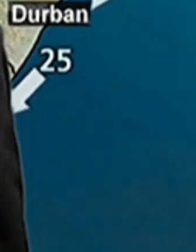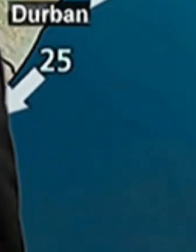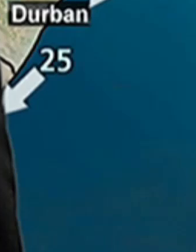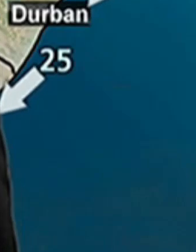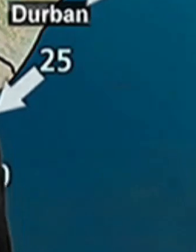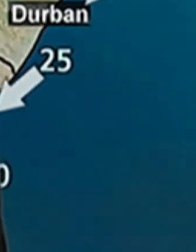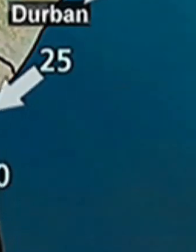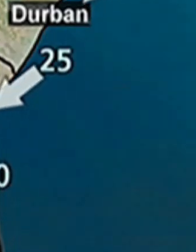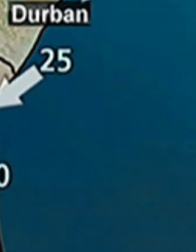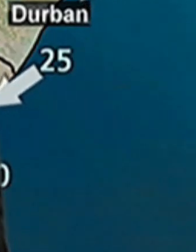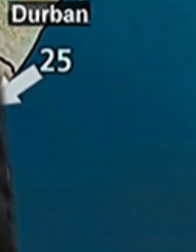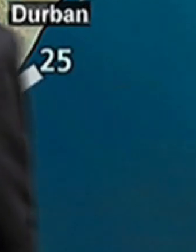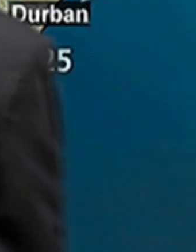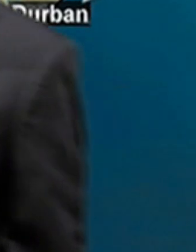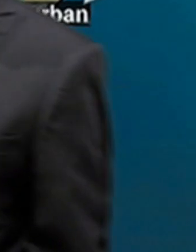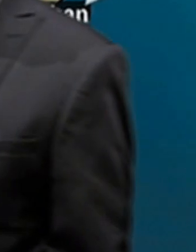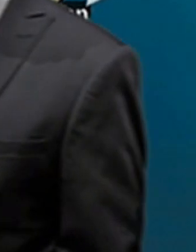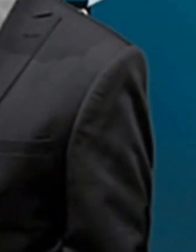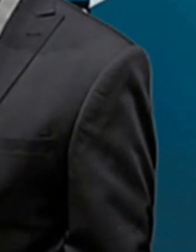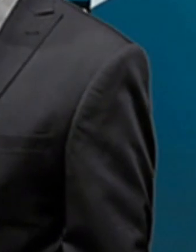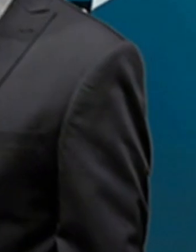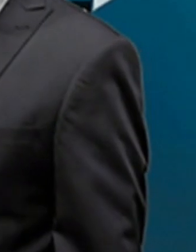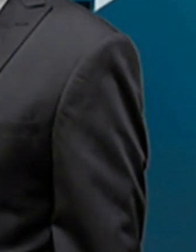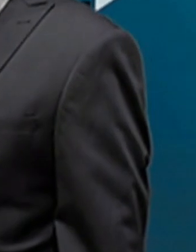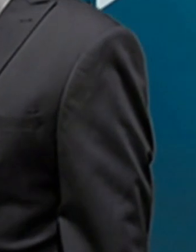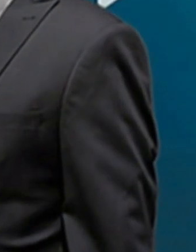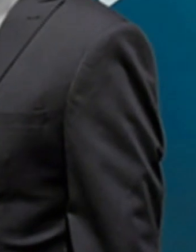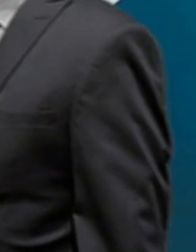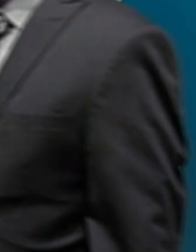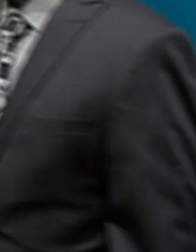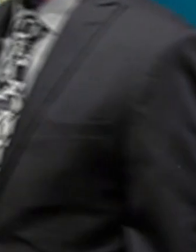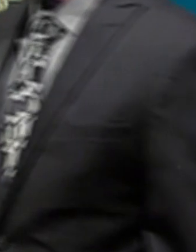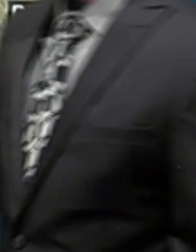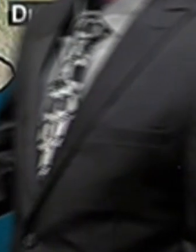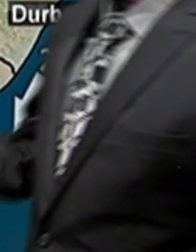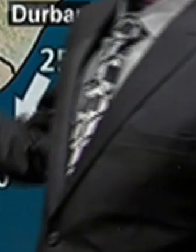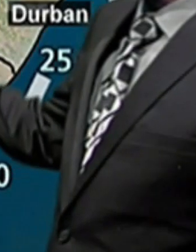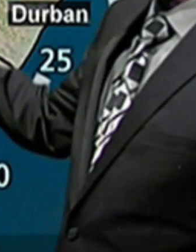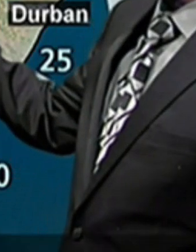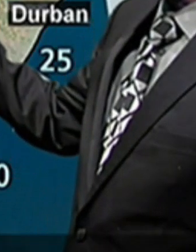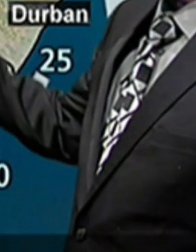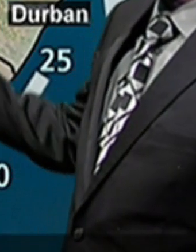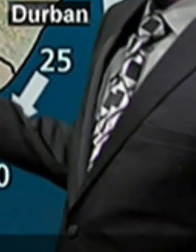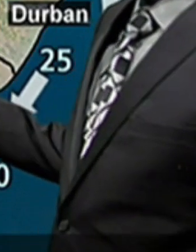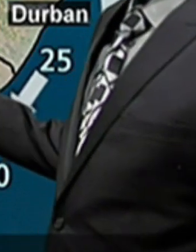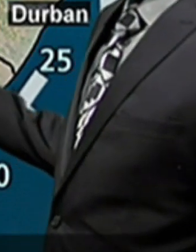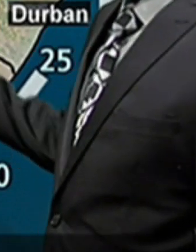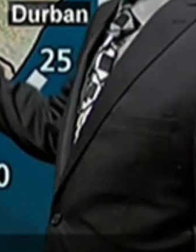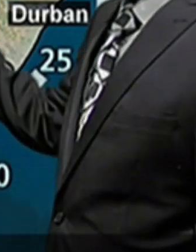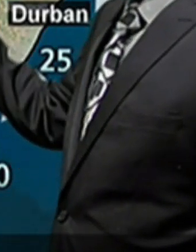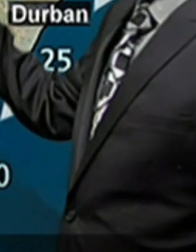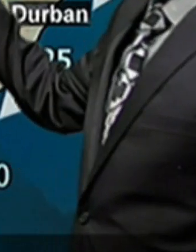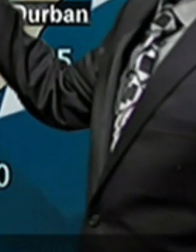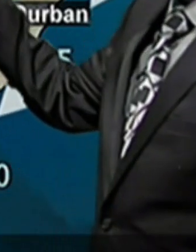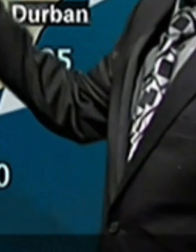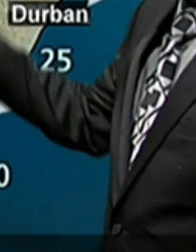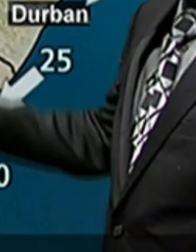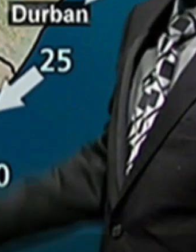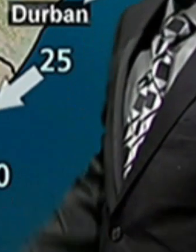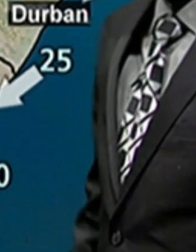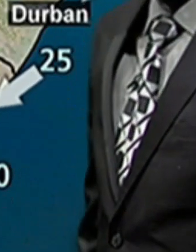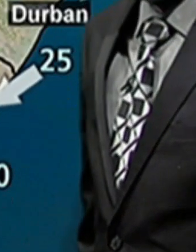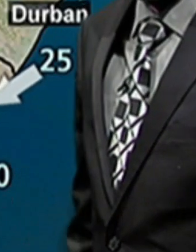ga di SABC marimeshi go tsa boso boshombe le khona re bona ga botse maro pharele ka dikarolong tsa ka borwa le ka botlhabelo ba ka Afrika borwa khona galo tse bofofi tsa dipula re bona